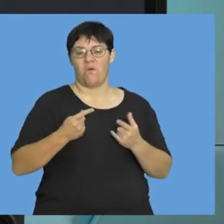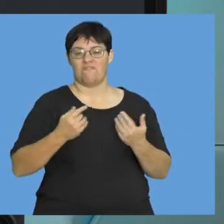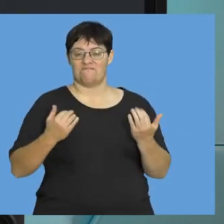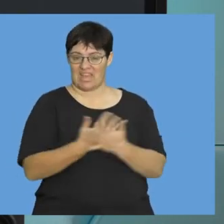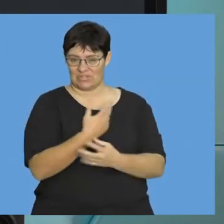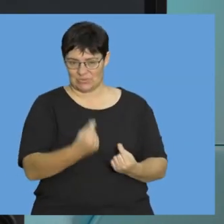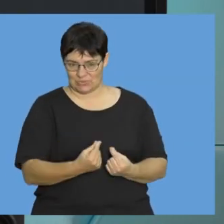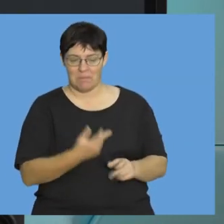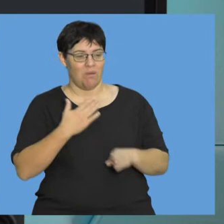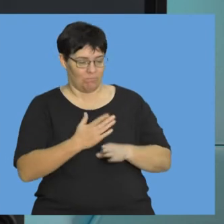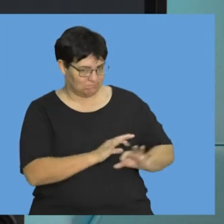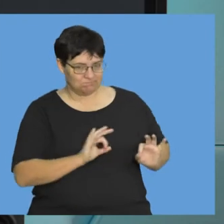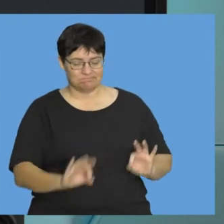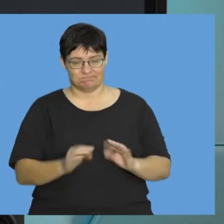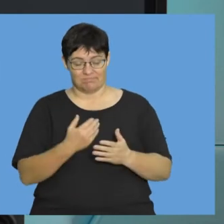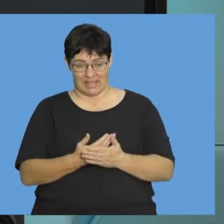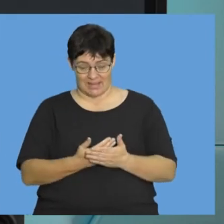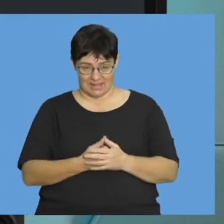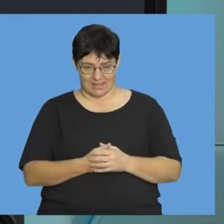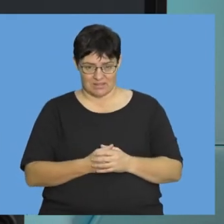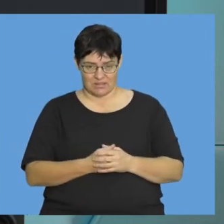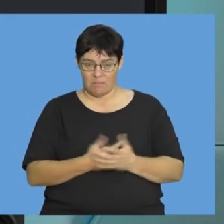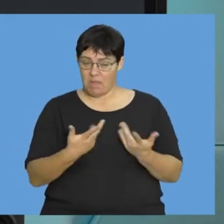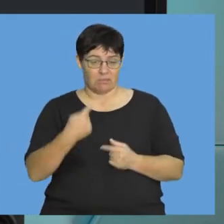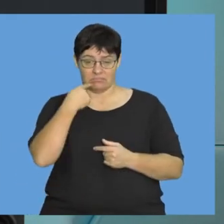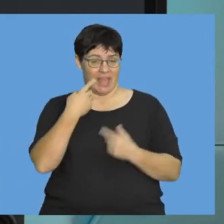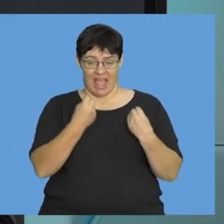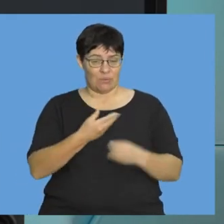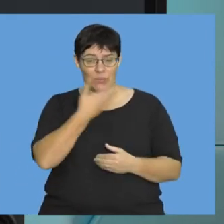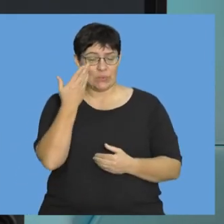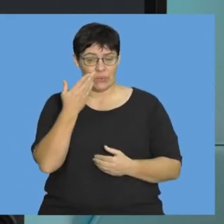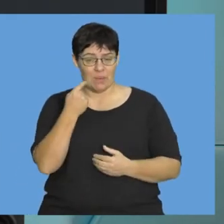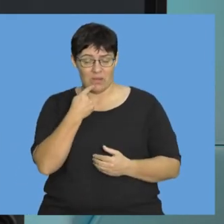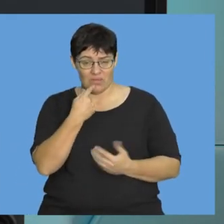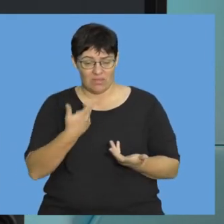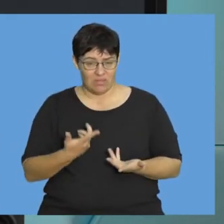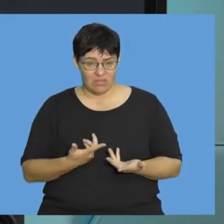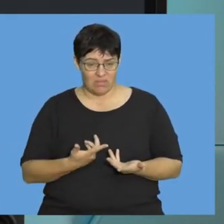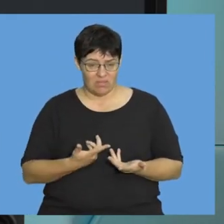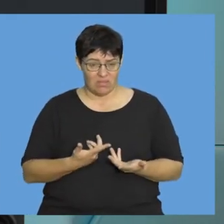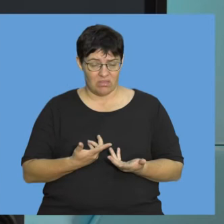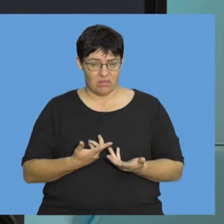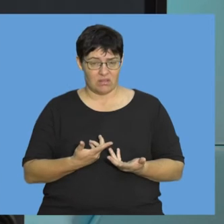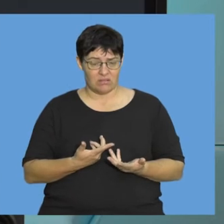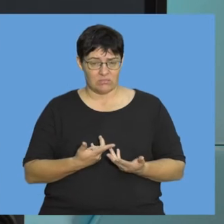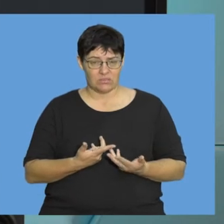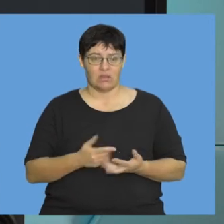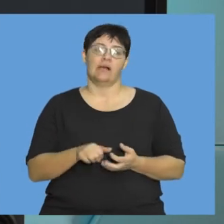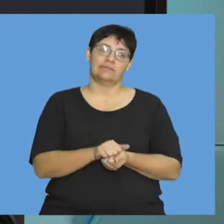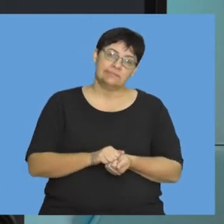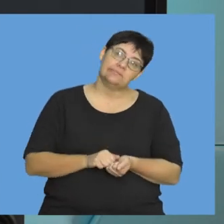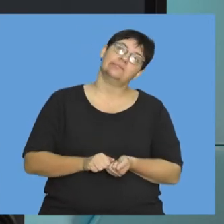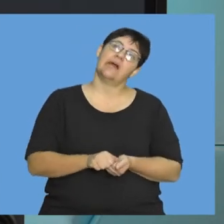things up. I'm making things work. Now, what happens if I didn't have that enzyme in my mouth, right? How